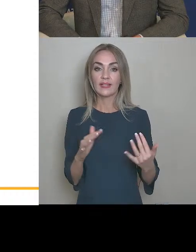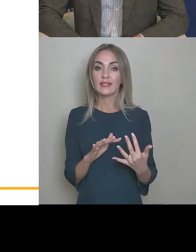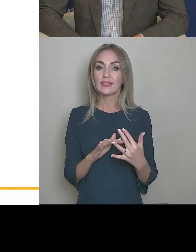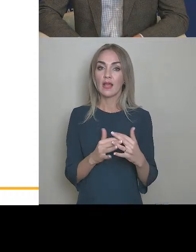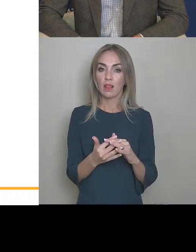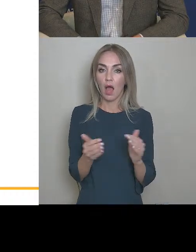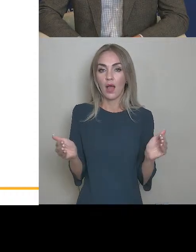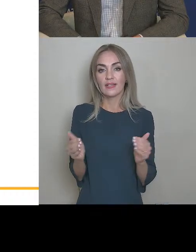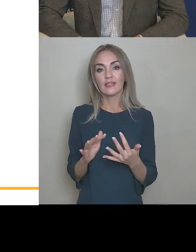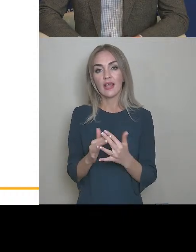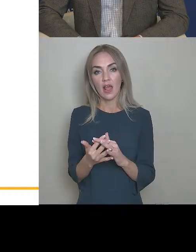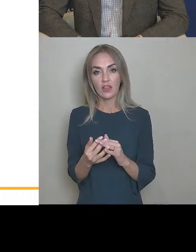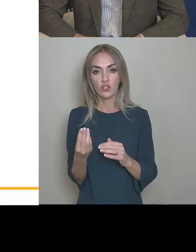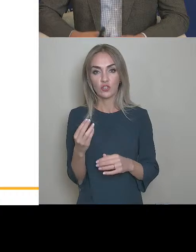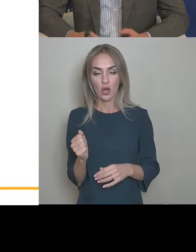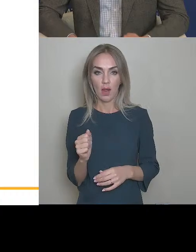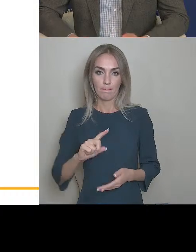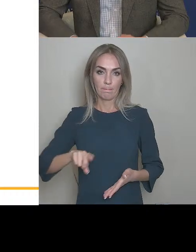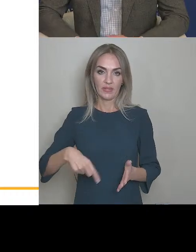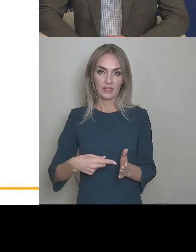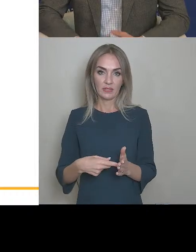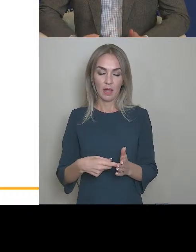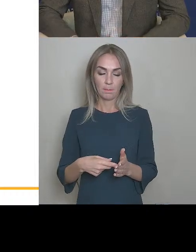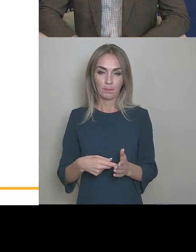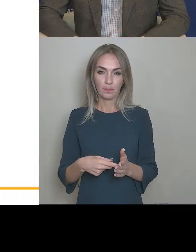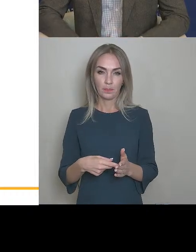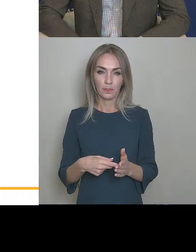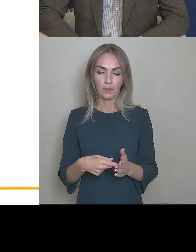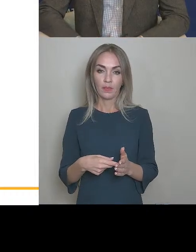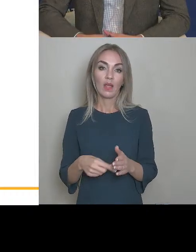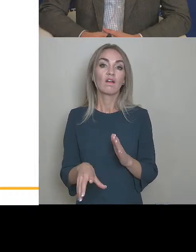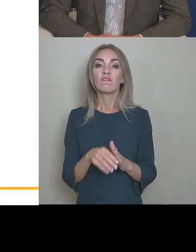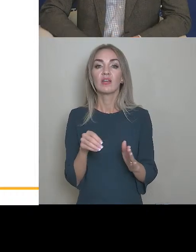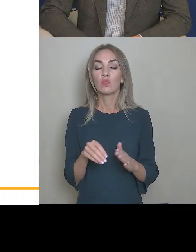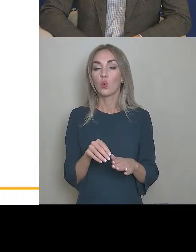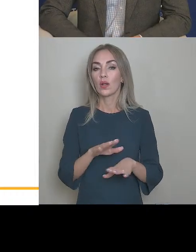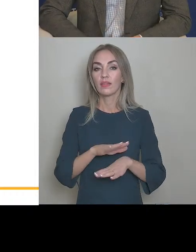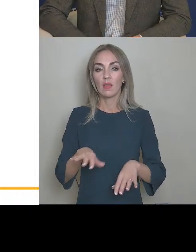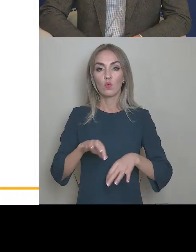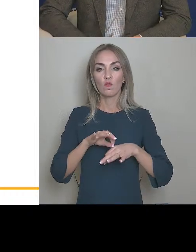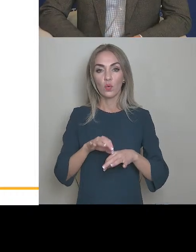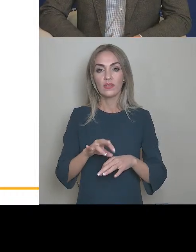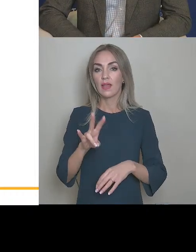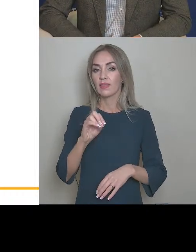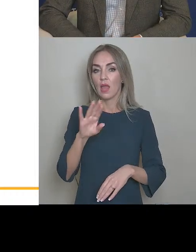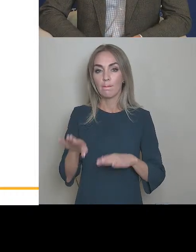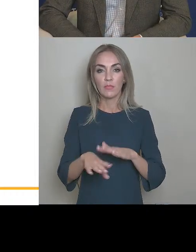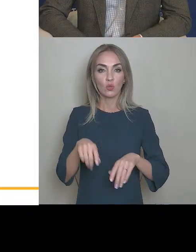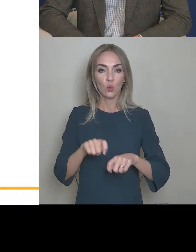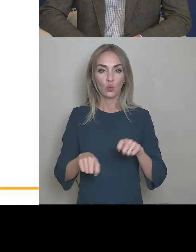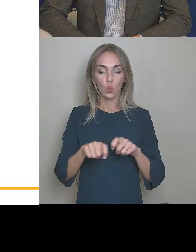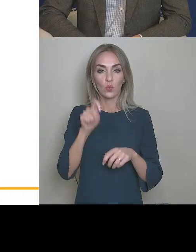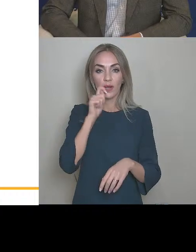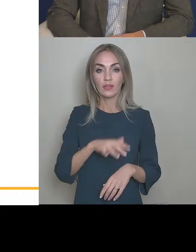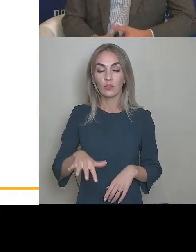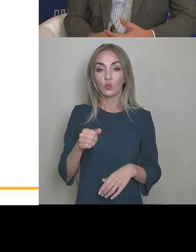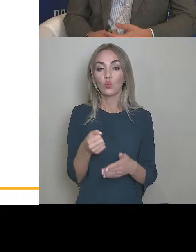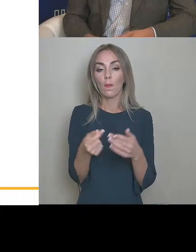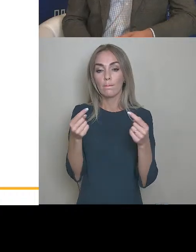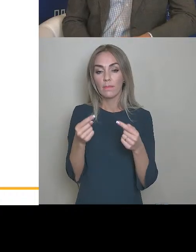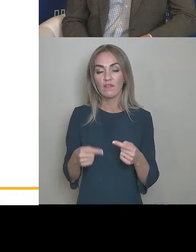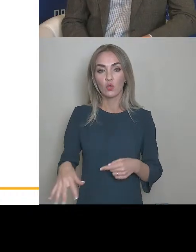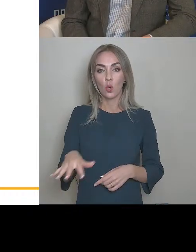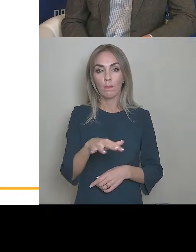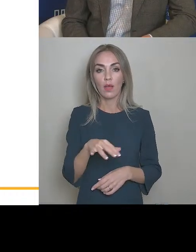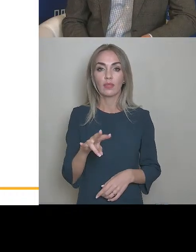at the level of the village, settlement and city. The elections are not carried out in the area which is